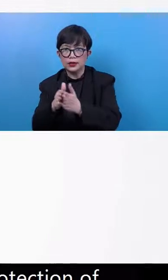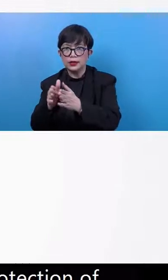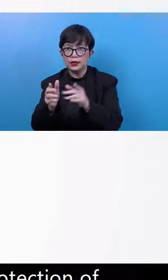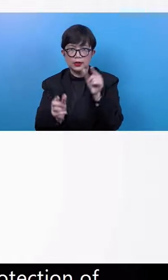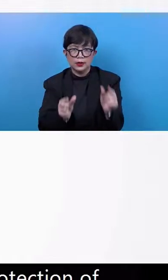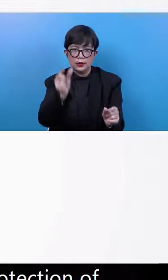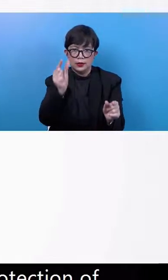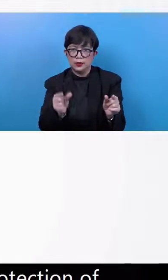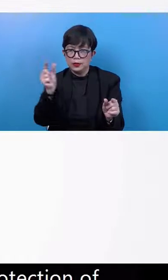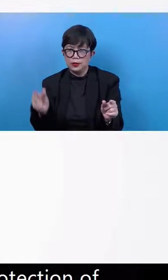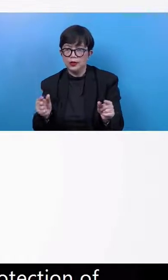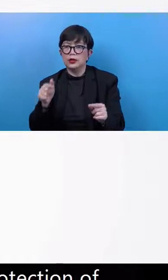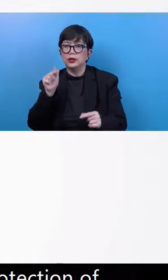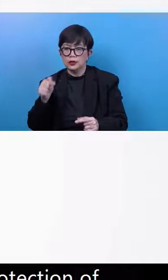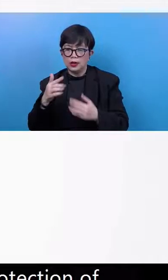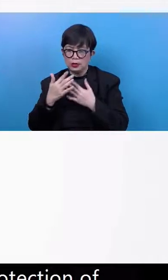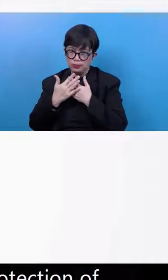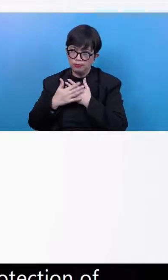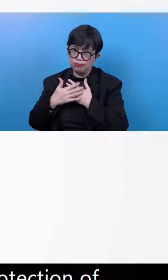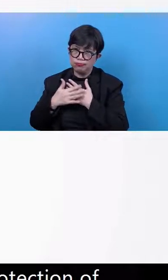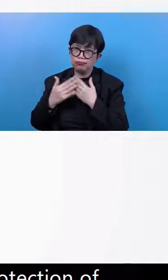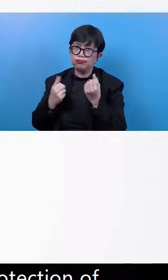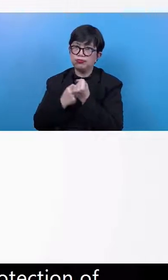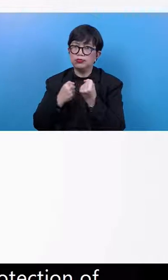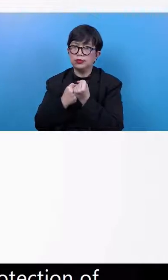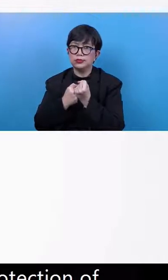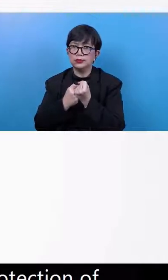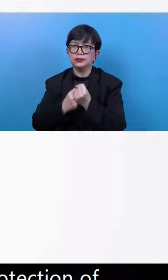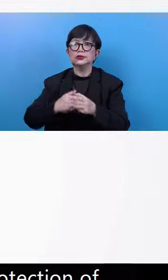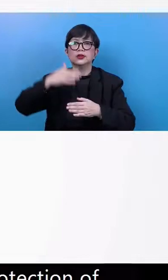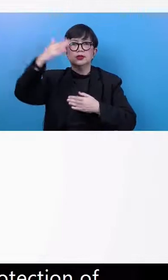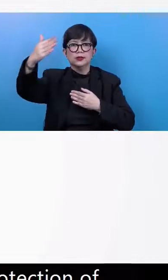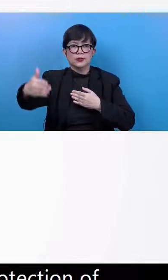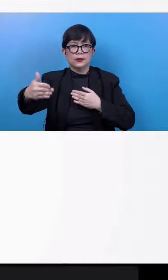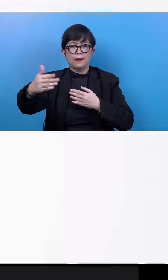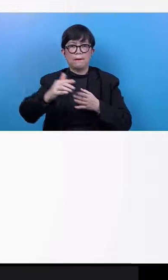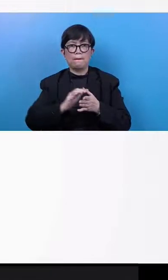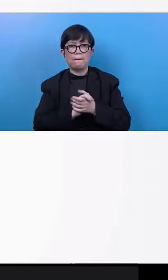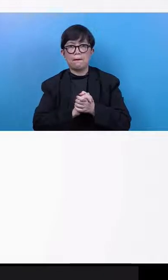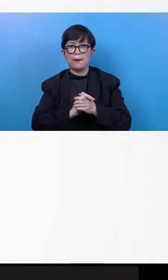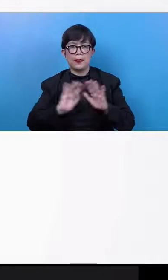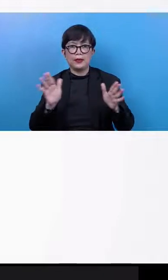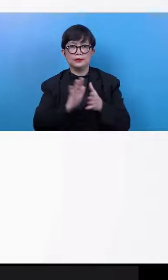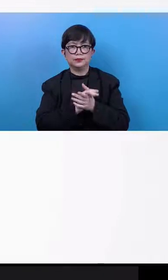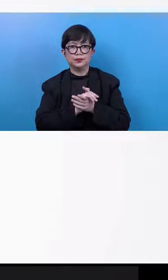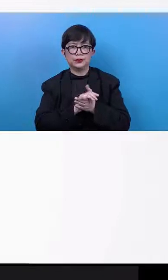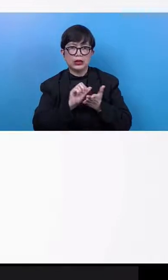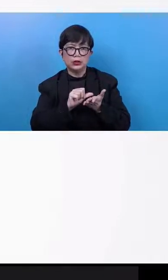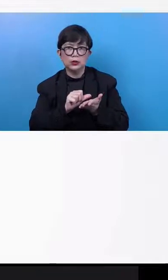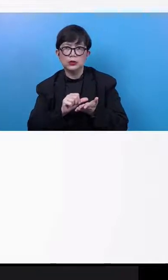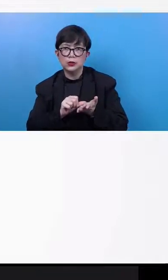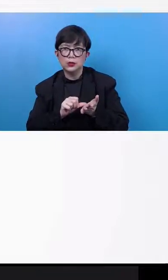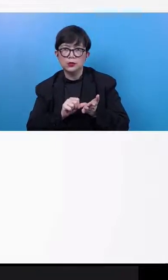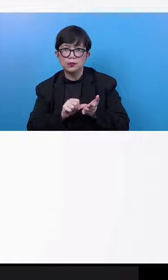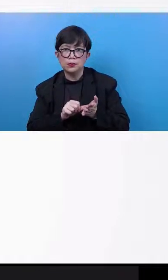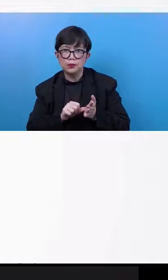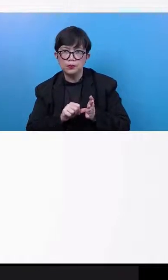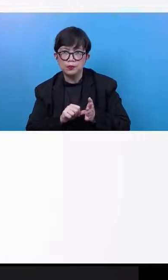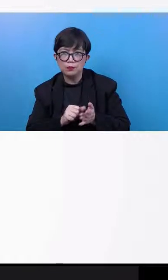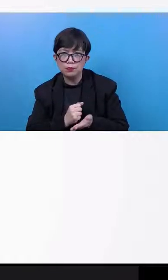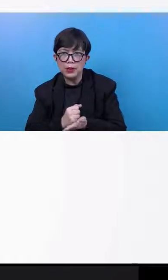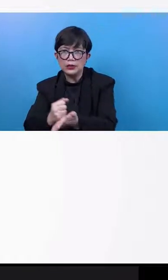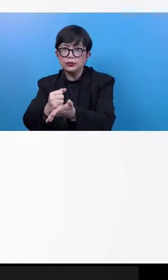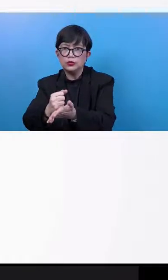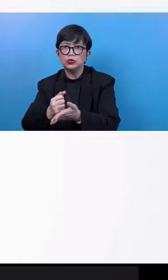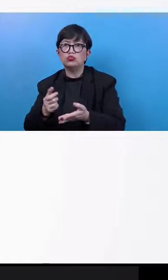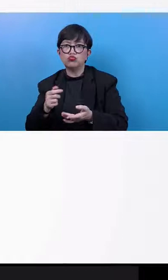not as optional charity or something that subsumes the individual to the interests of a collective, but as a recognition of